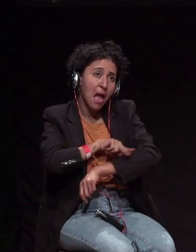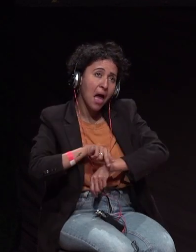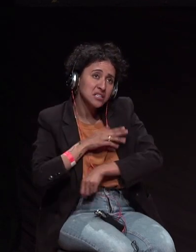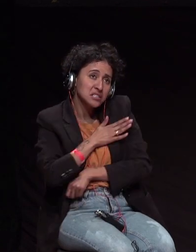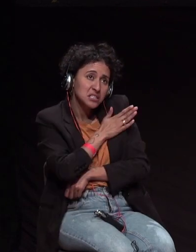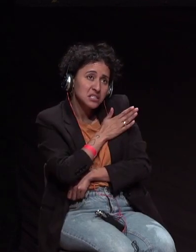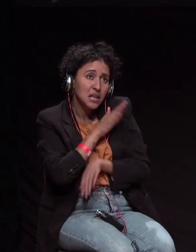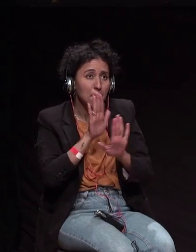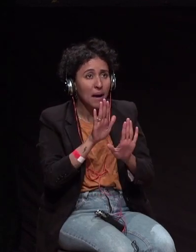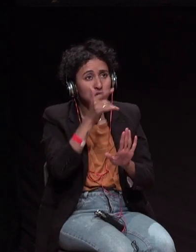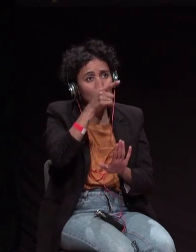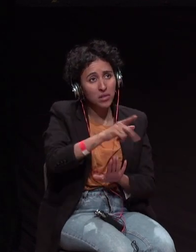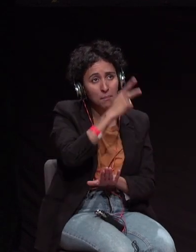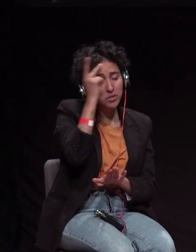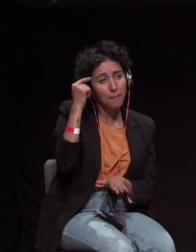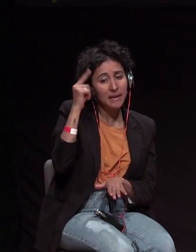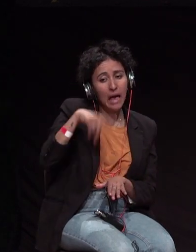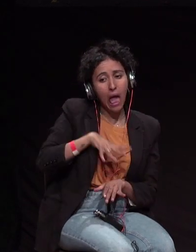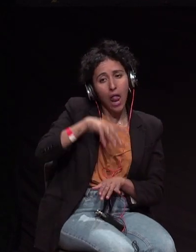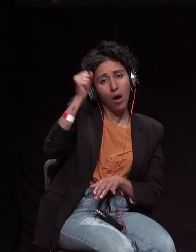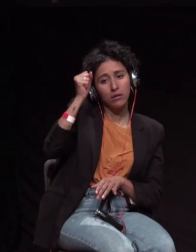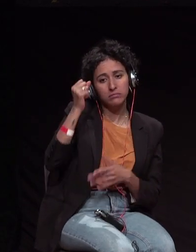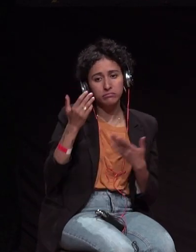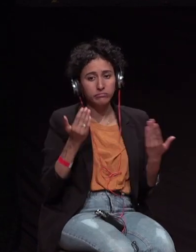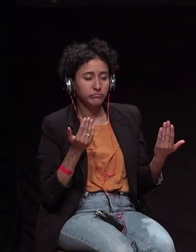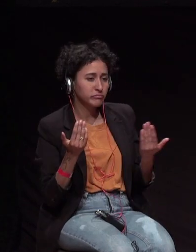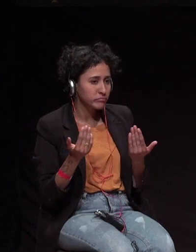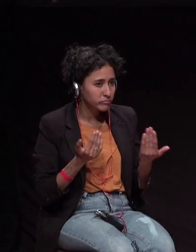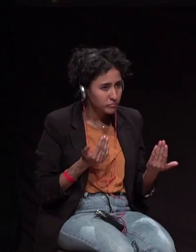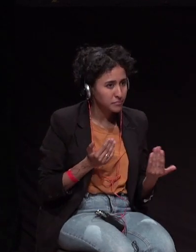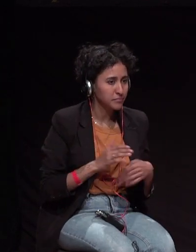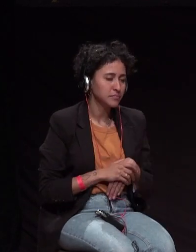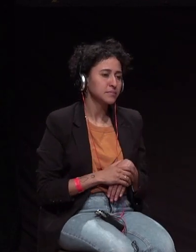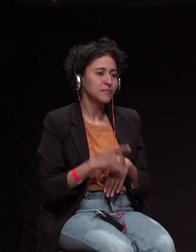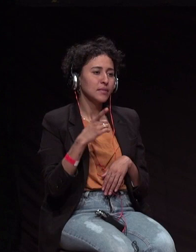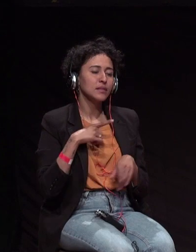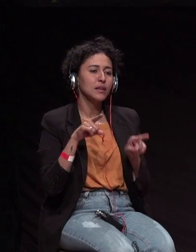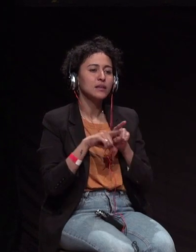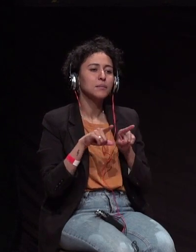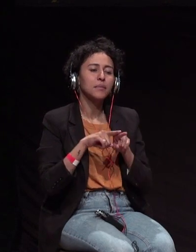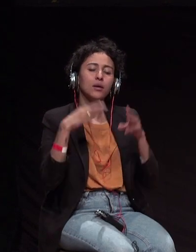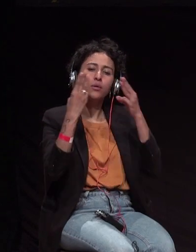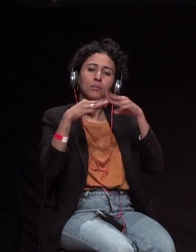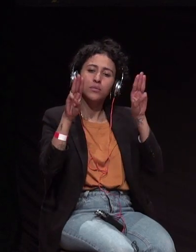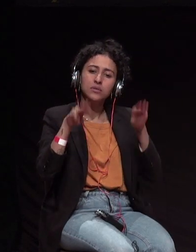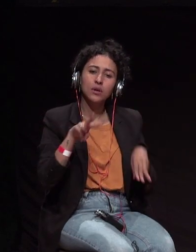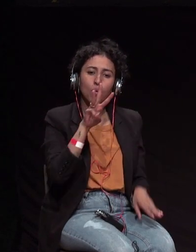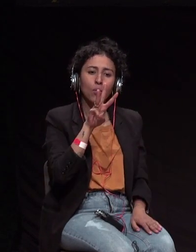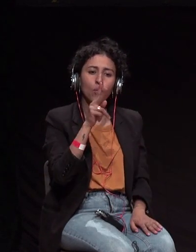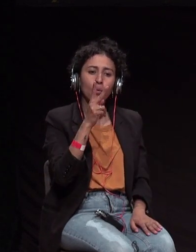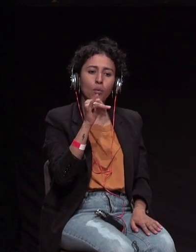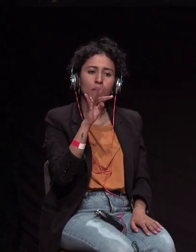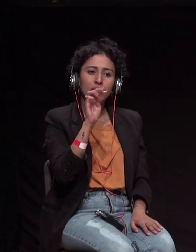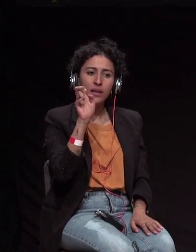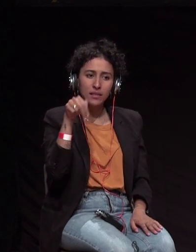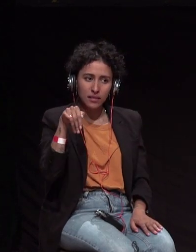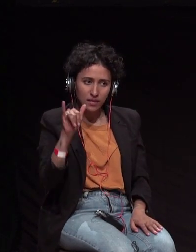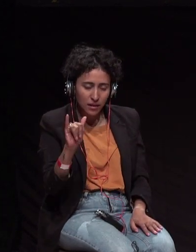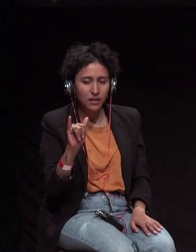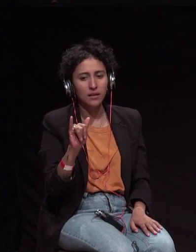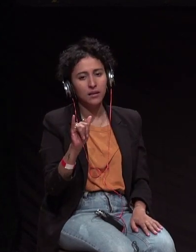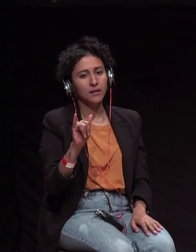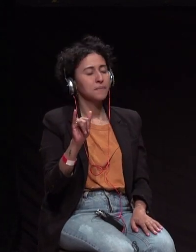Right? So, and then on the other hand, you have the Whitney Museum, which flat out was like Warren Kenders, he had to go, and so he resigned, he was pushed